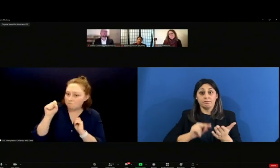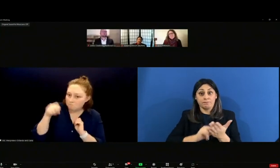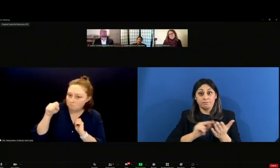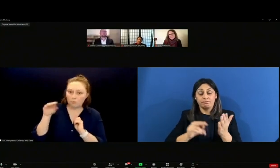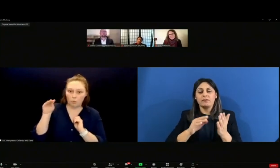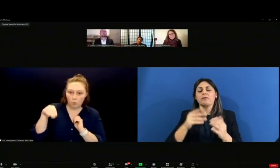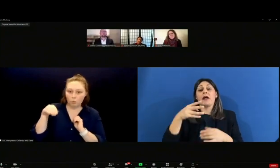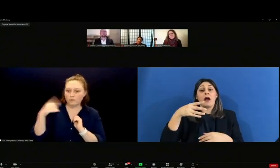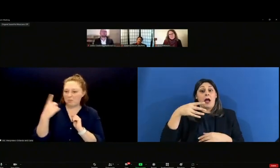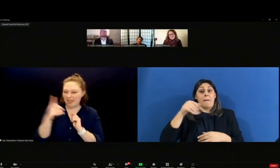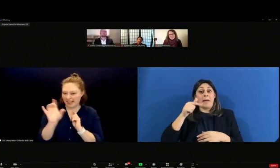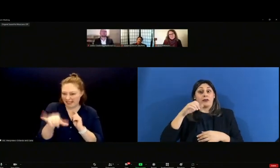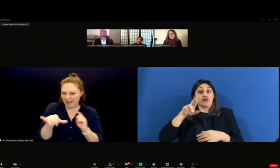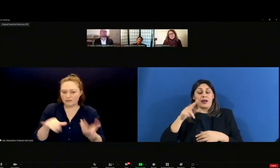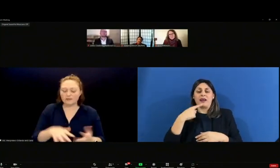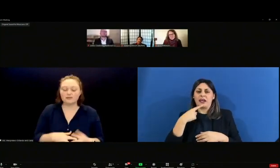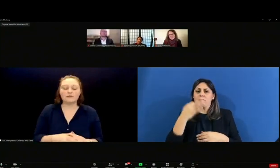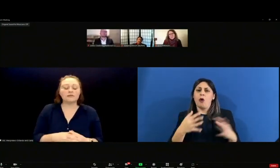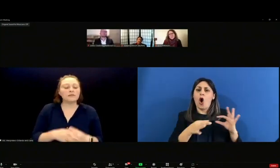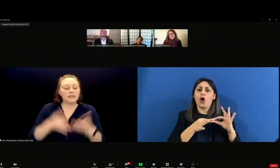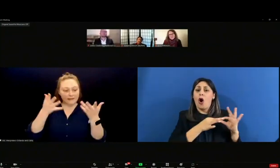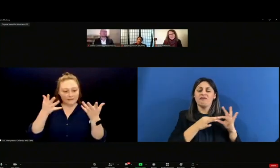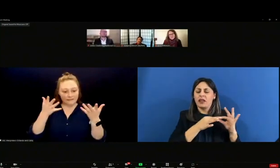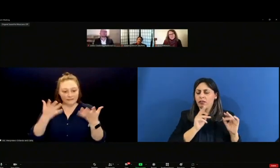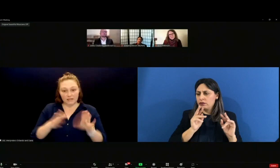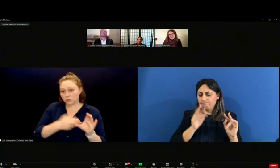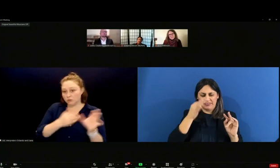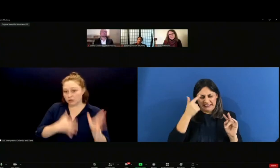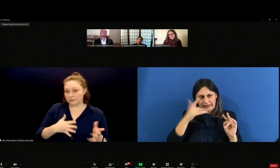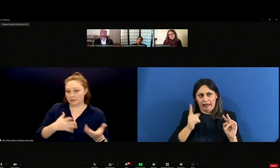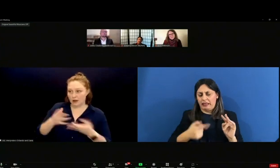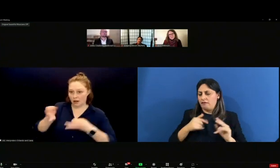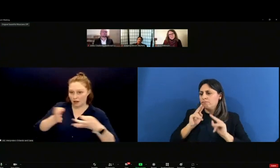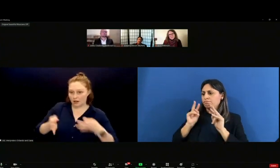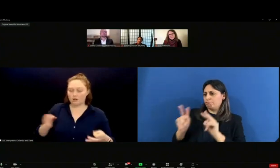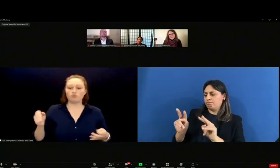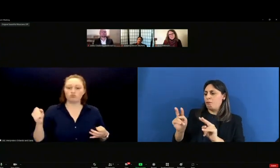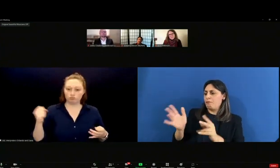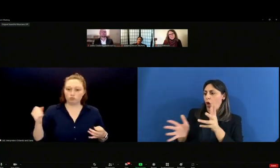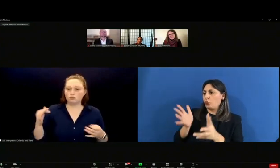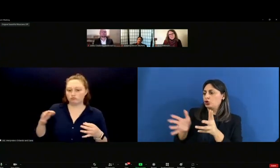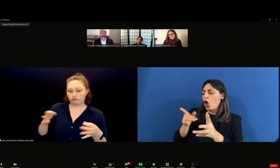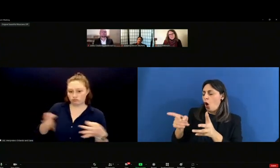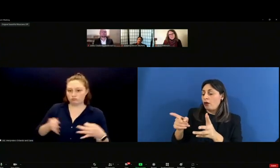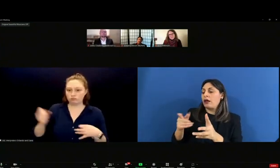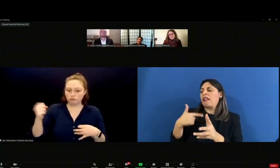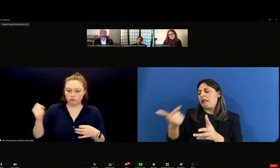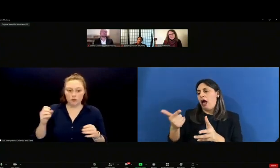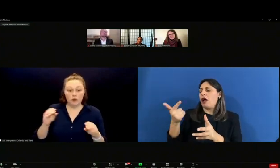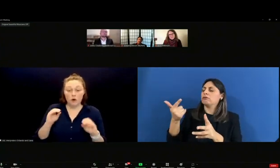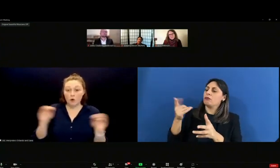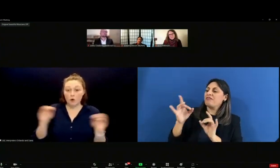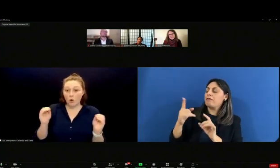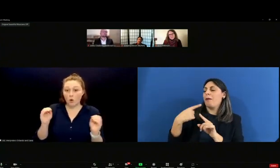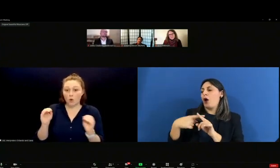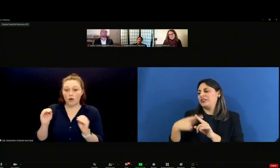on. After the participant had finished their description in each trial, and no verbal or